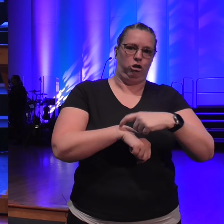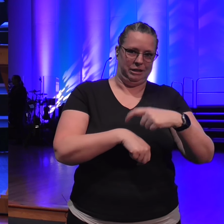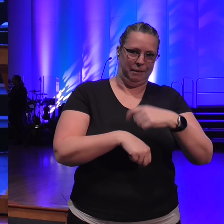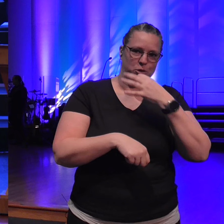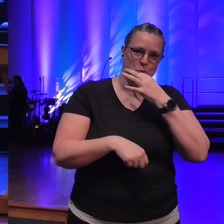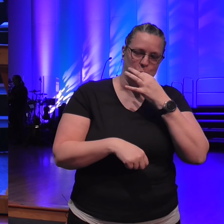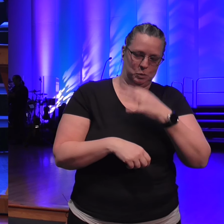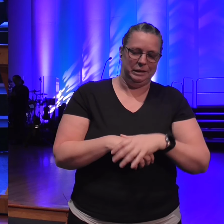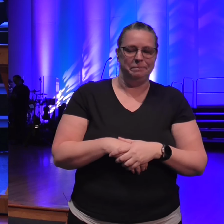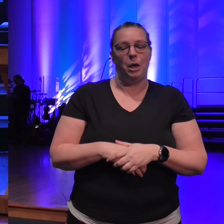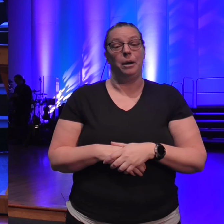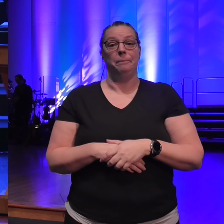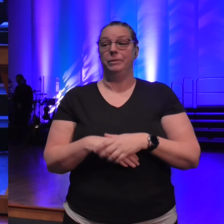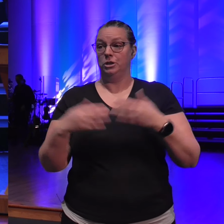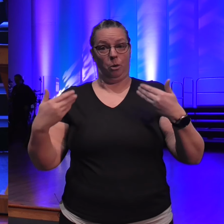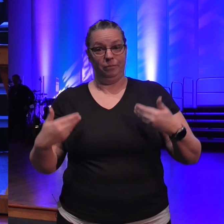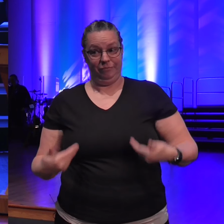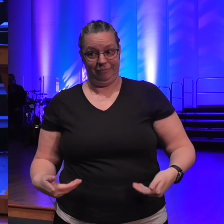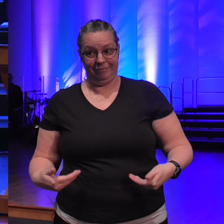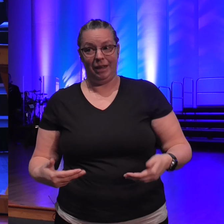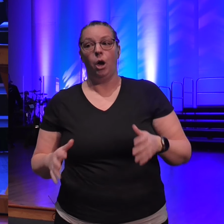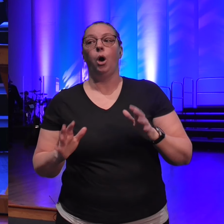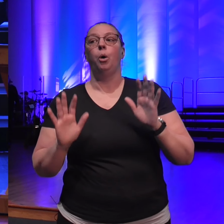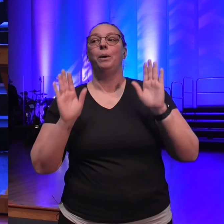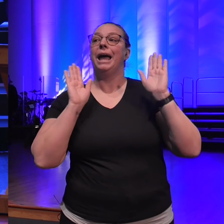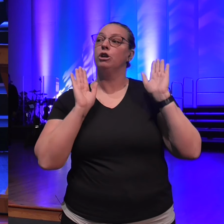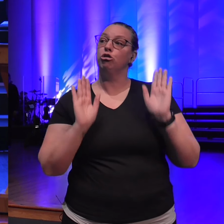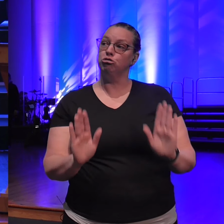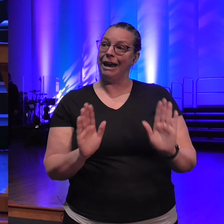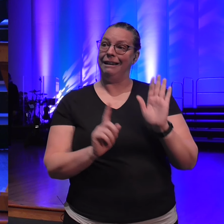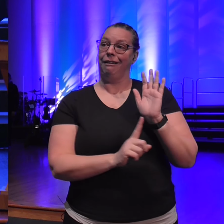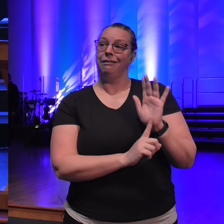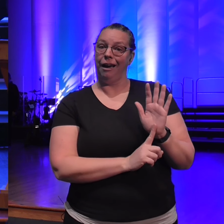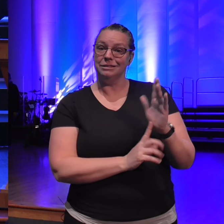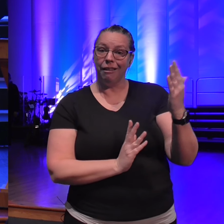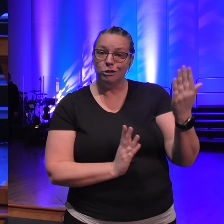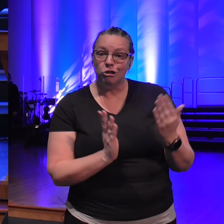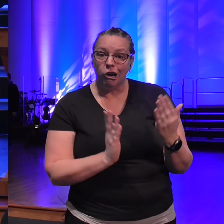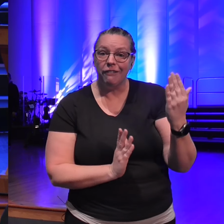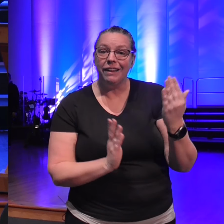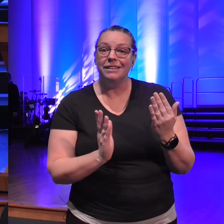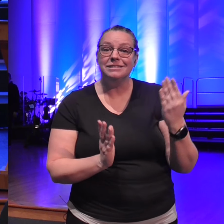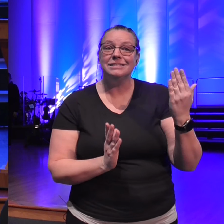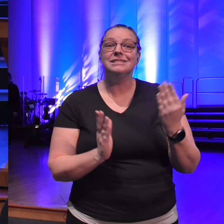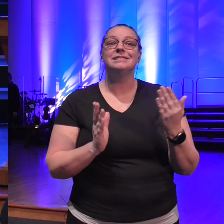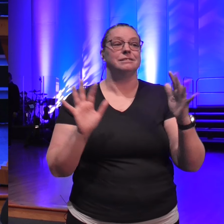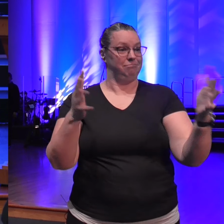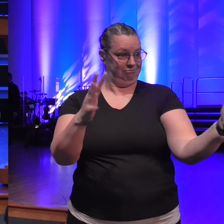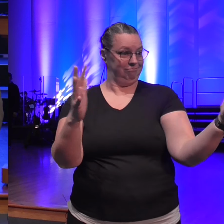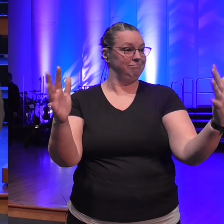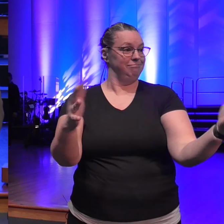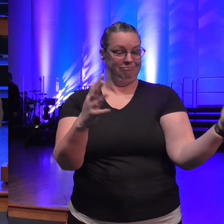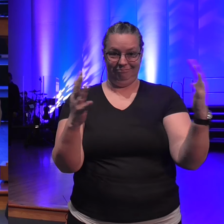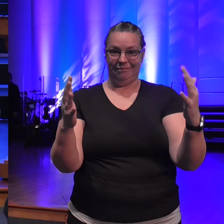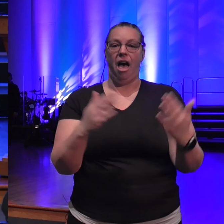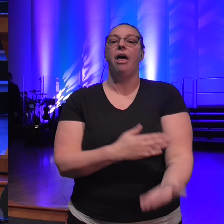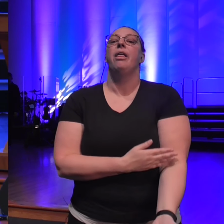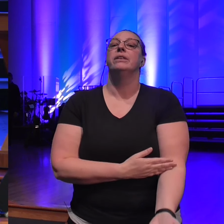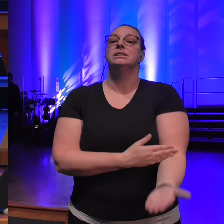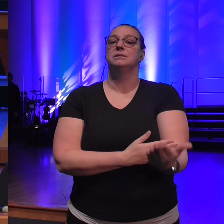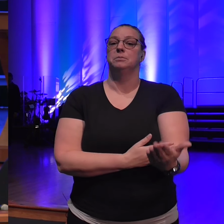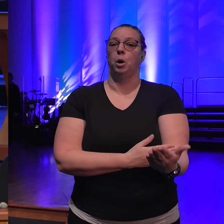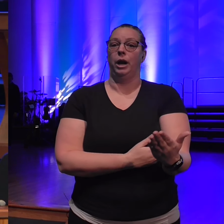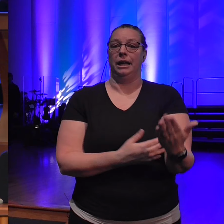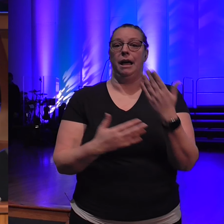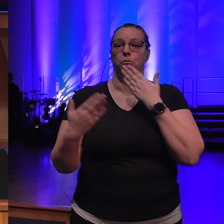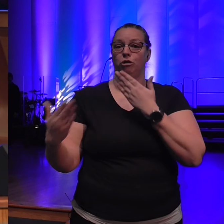soon. And wow, we had some great candlelight services sure in did. here. So grateful for everybody. This morning, I'm grateful to Todd